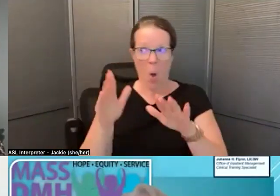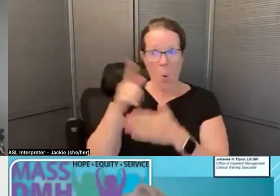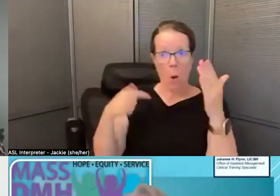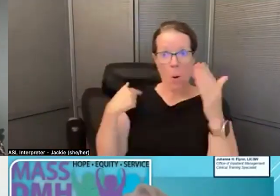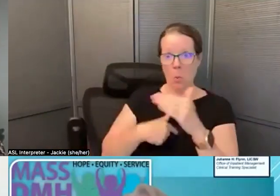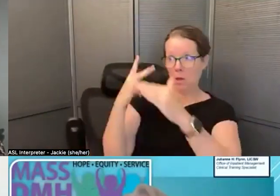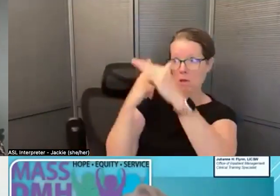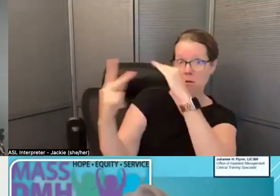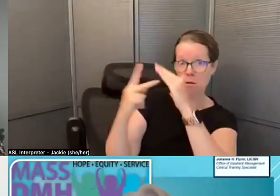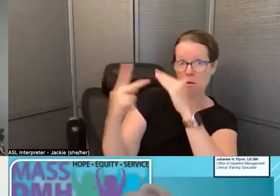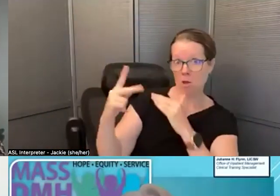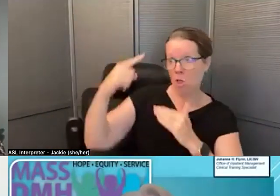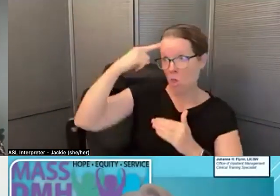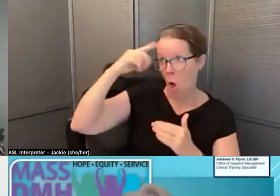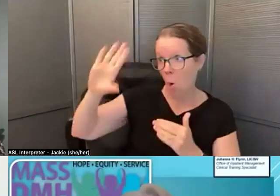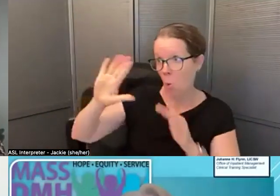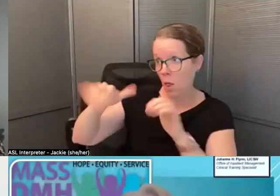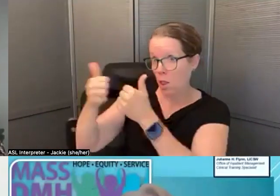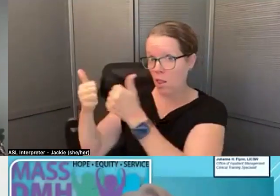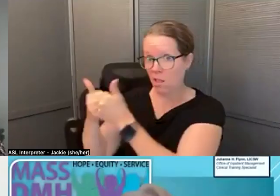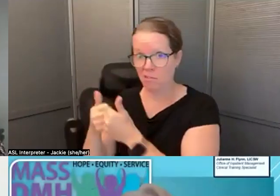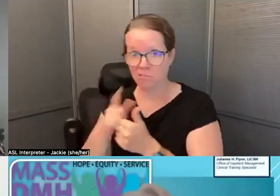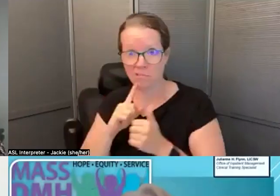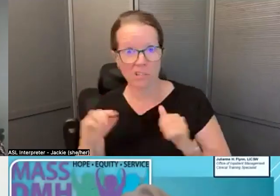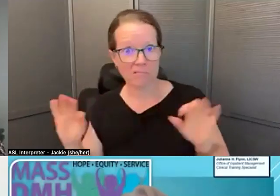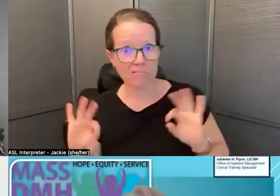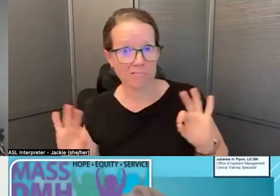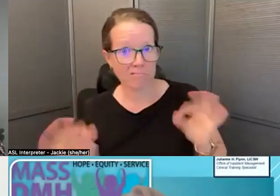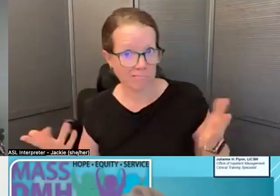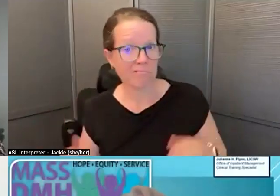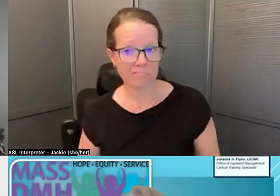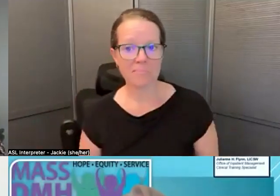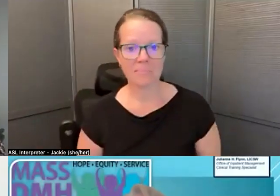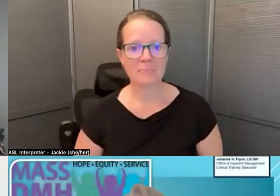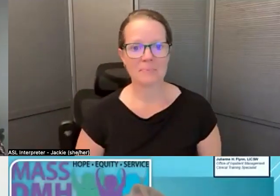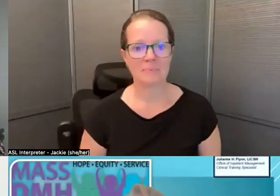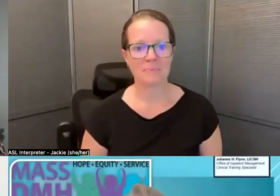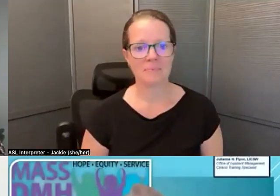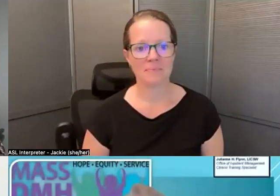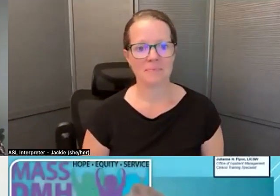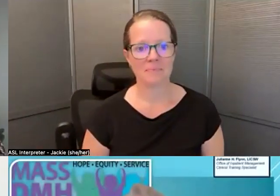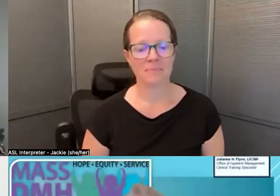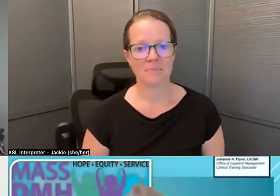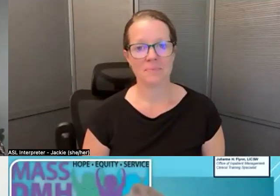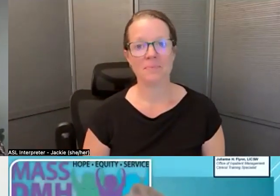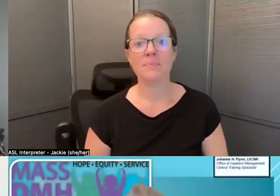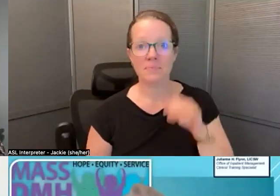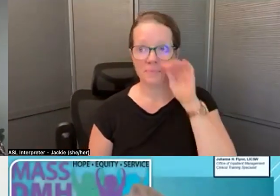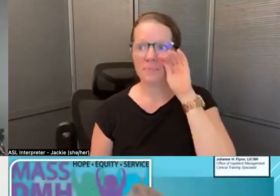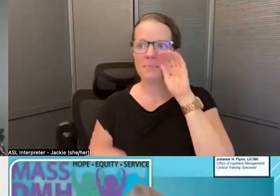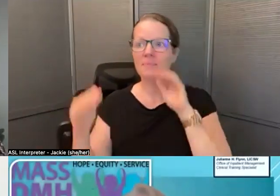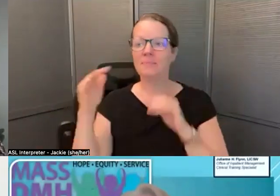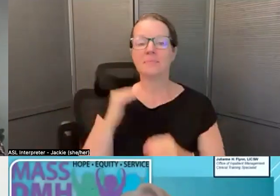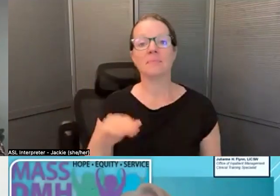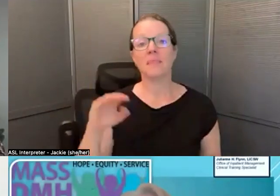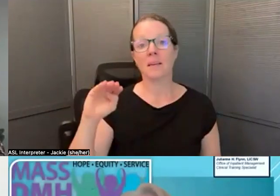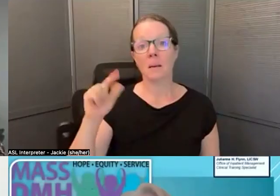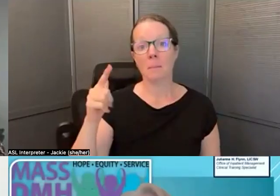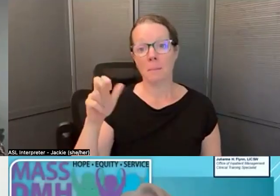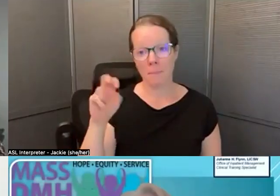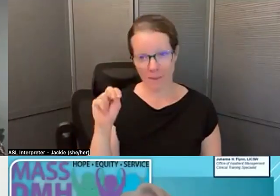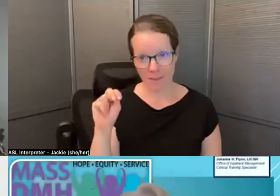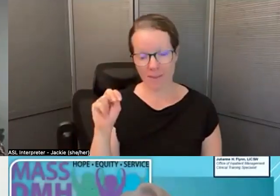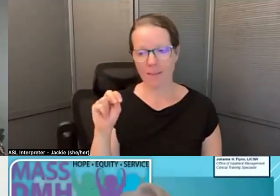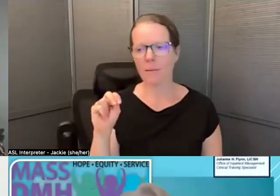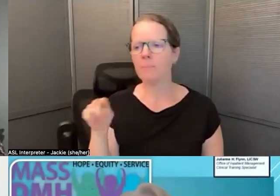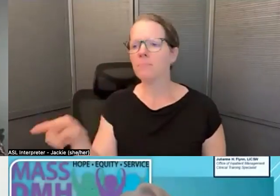experience. That's great. All right. So for the reduction in scores and restraints, what do you